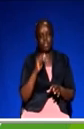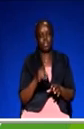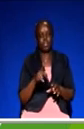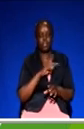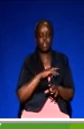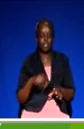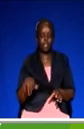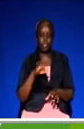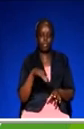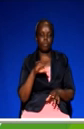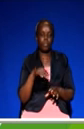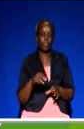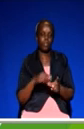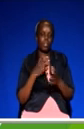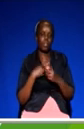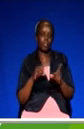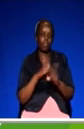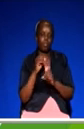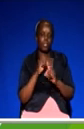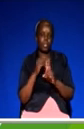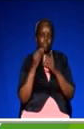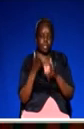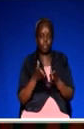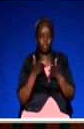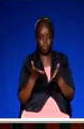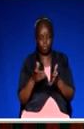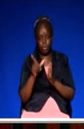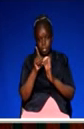So those are our objectives for this lesson.